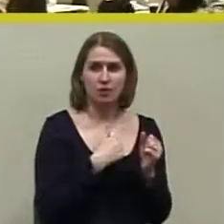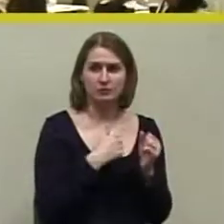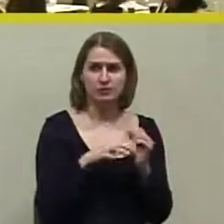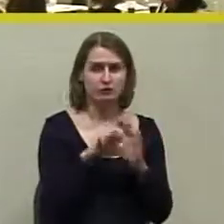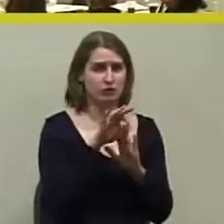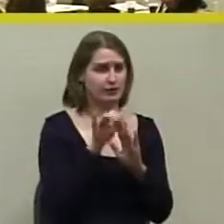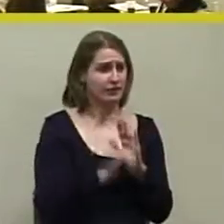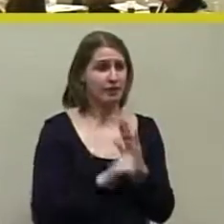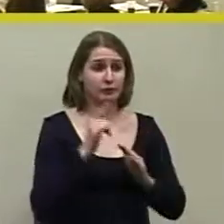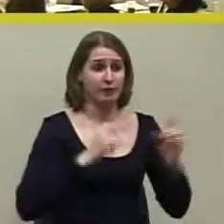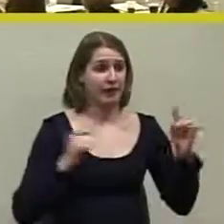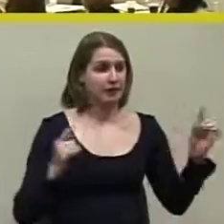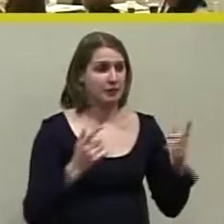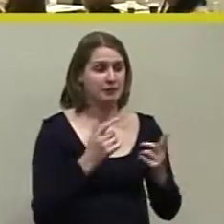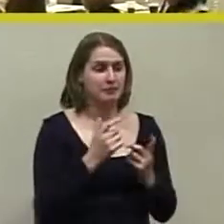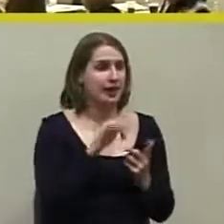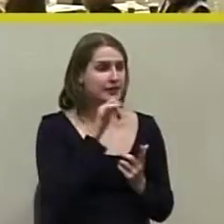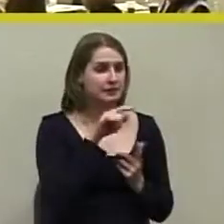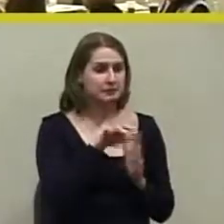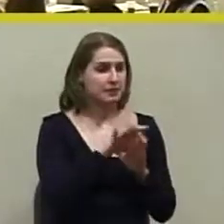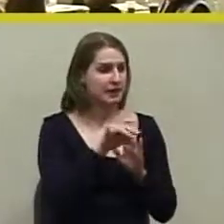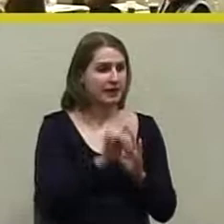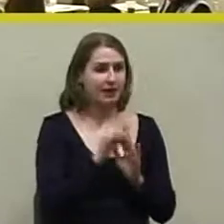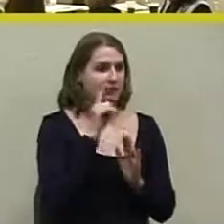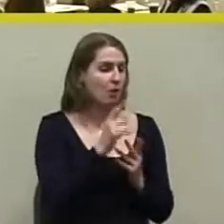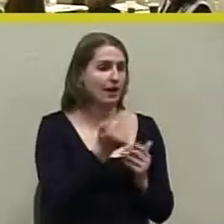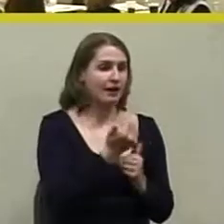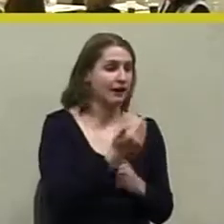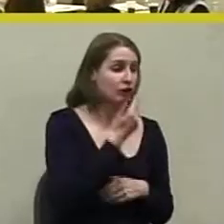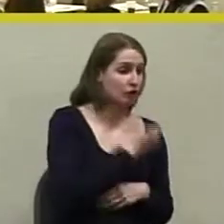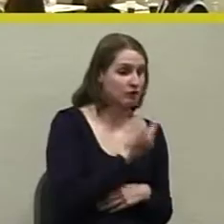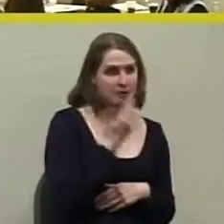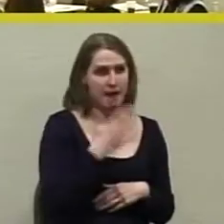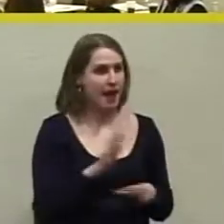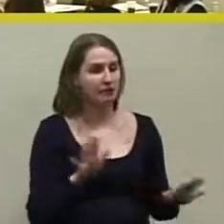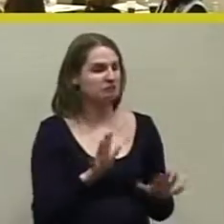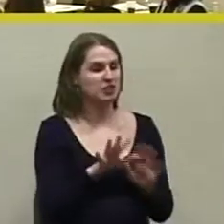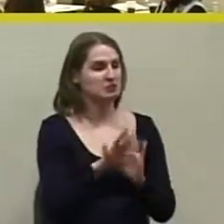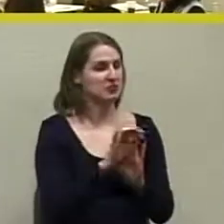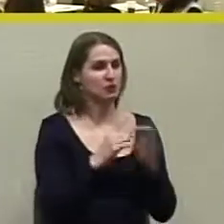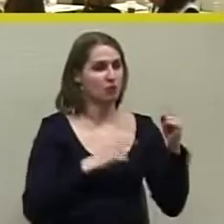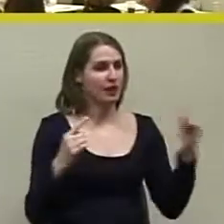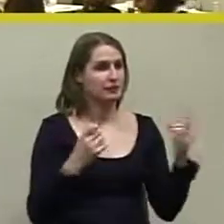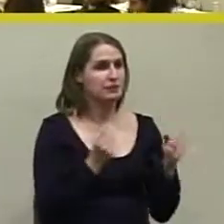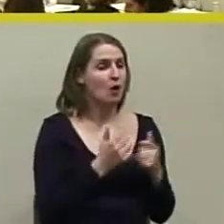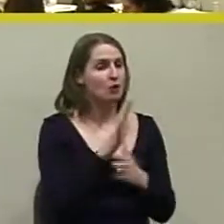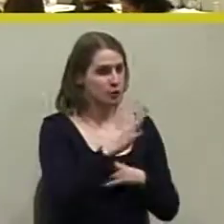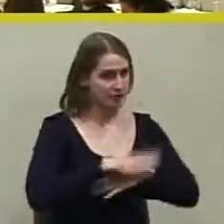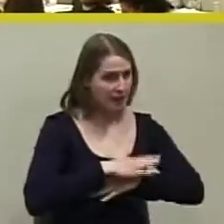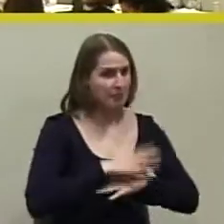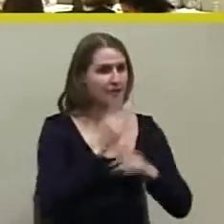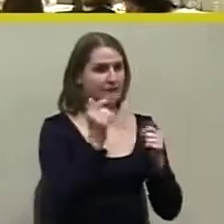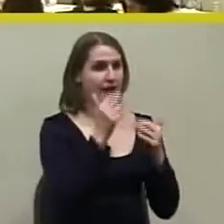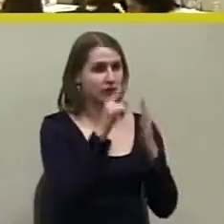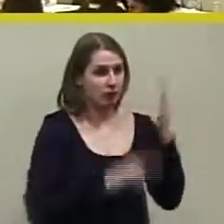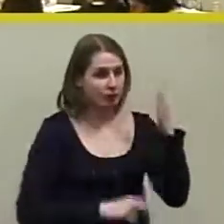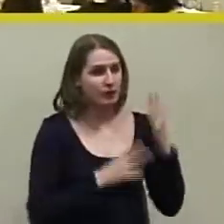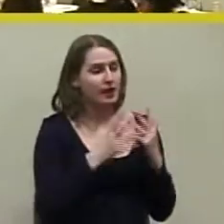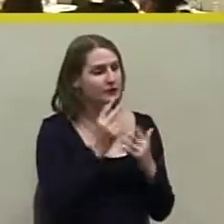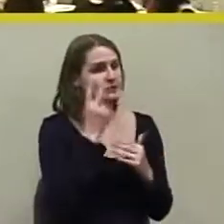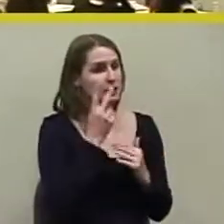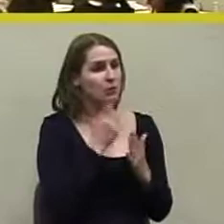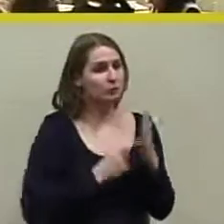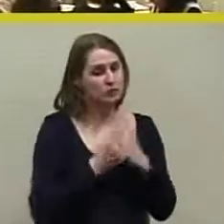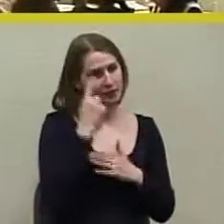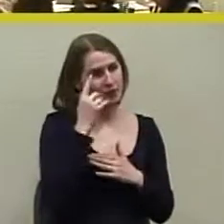random. I didn't necessarily pick this one because of anything good, bad, or indifferent. But I'd like you to do real quickly at your table, just really fast, look through it, see what you think on these things. We'll